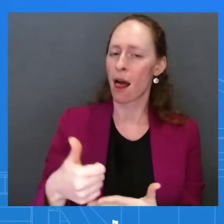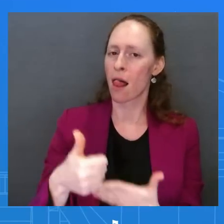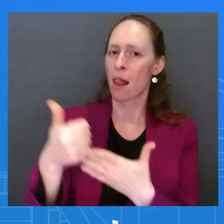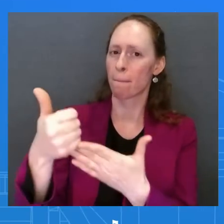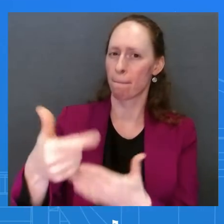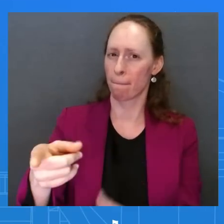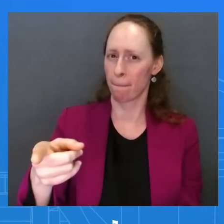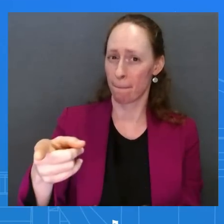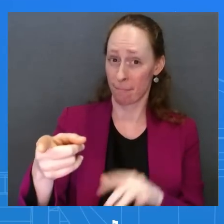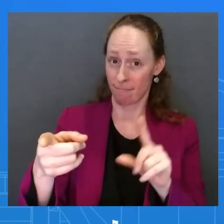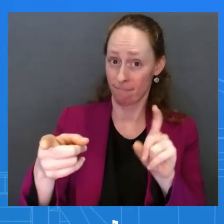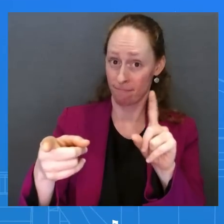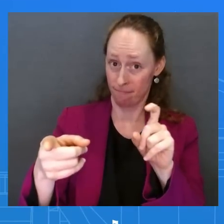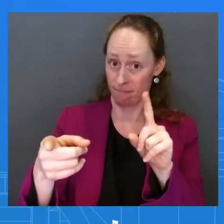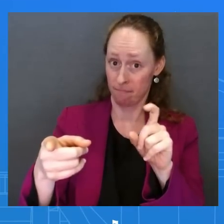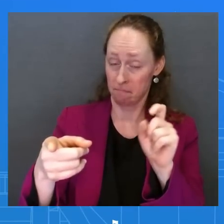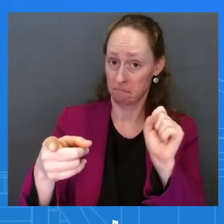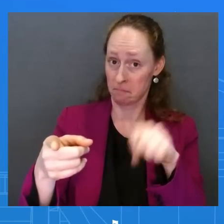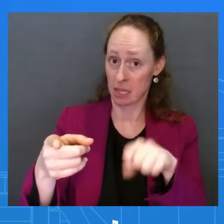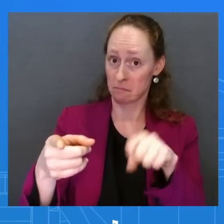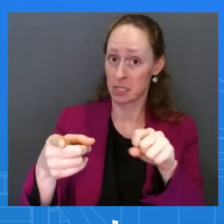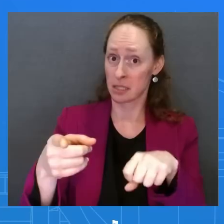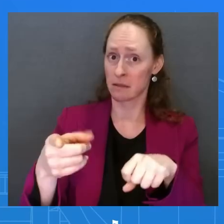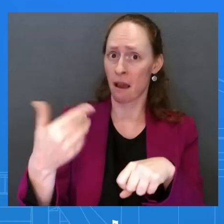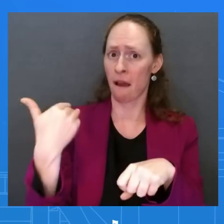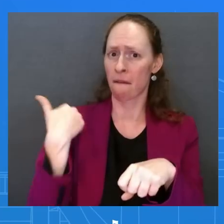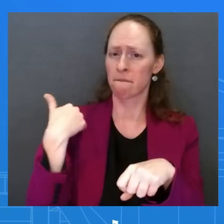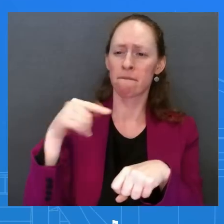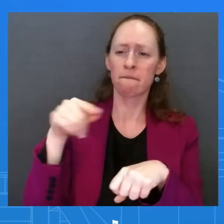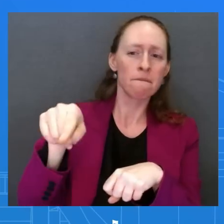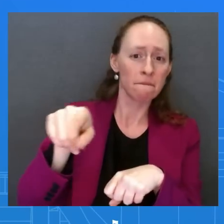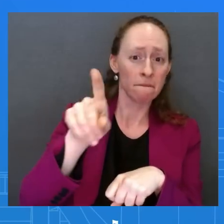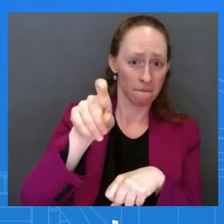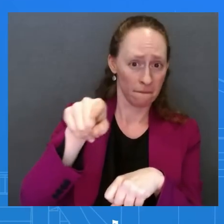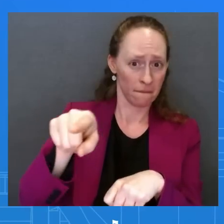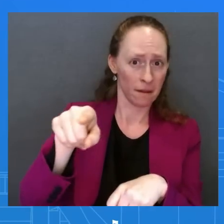and Lukashenko? I don't think so. I mean,